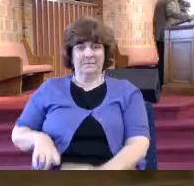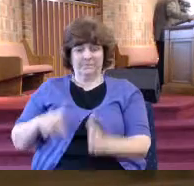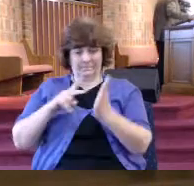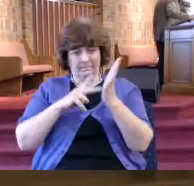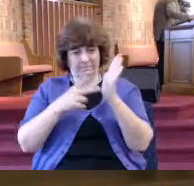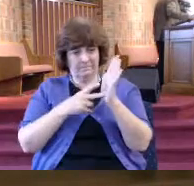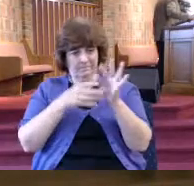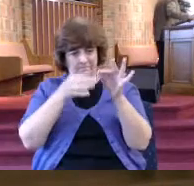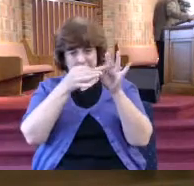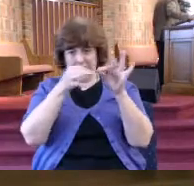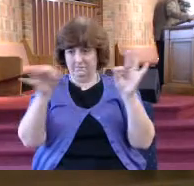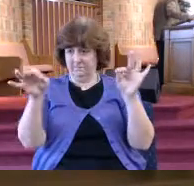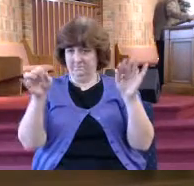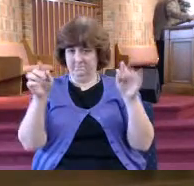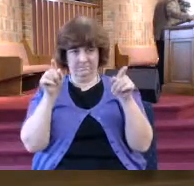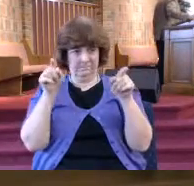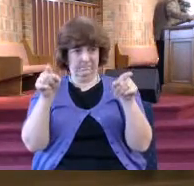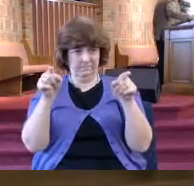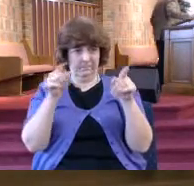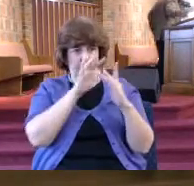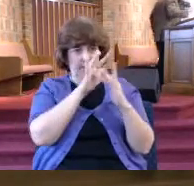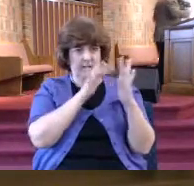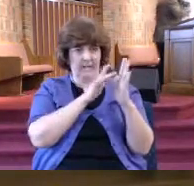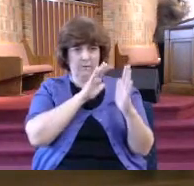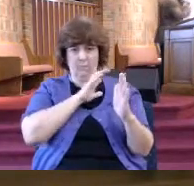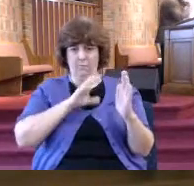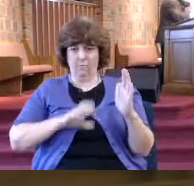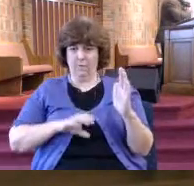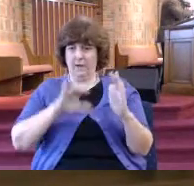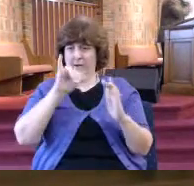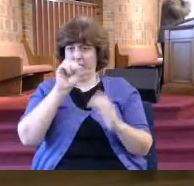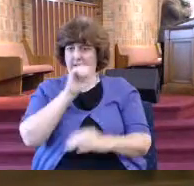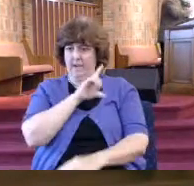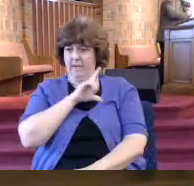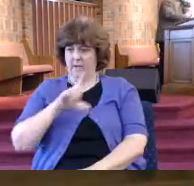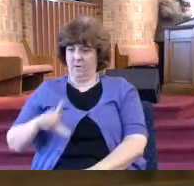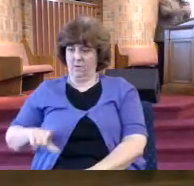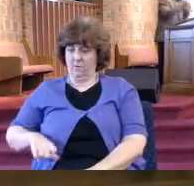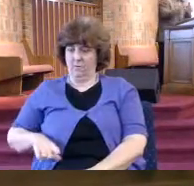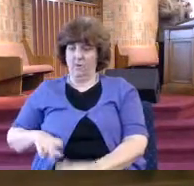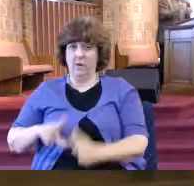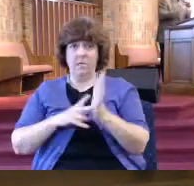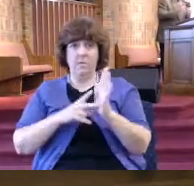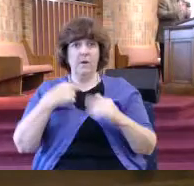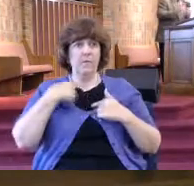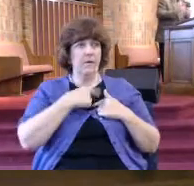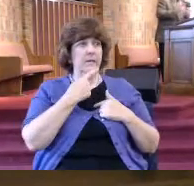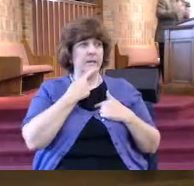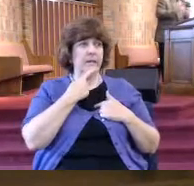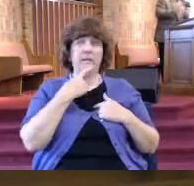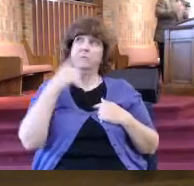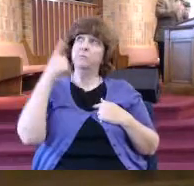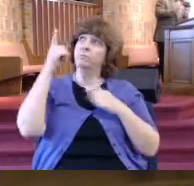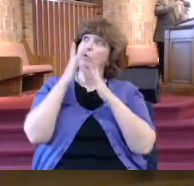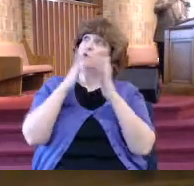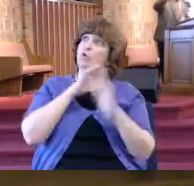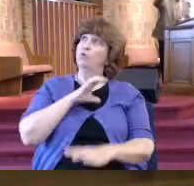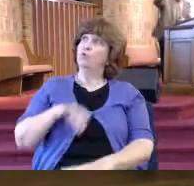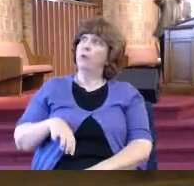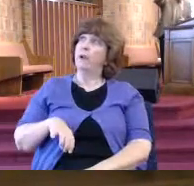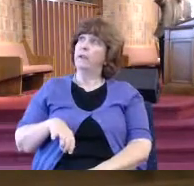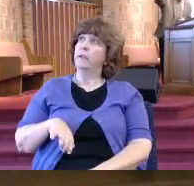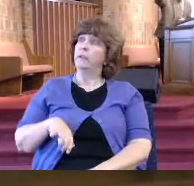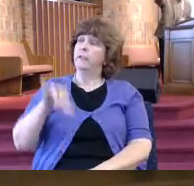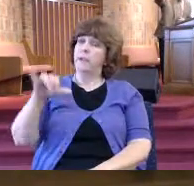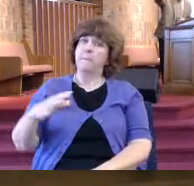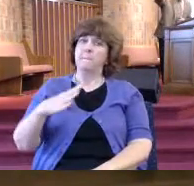That means that a person is willing to say, Jesus Christ is my authority, that they